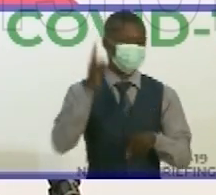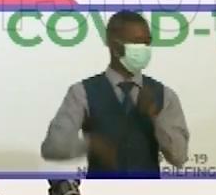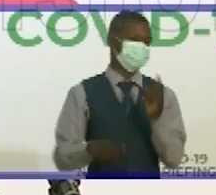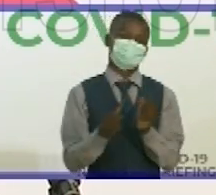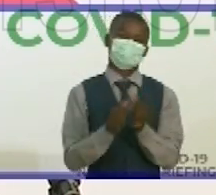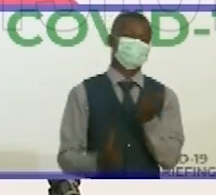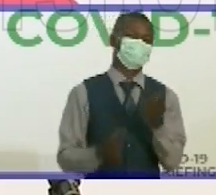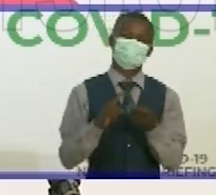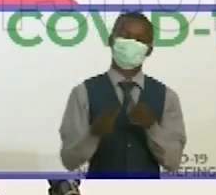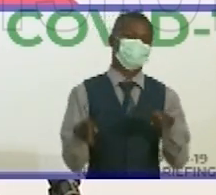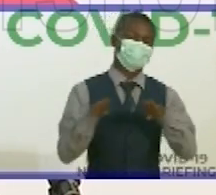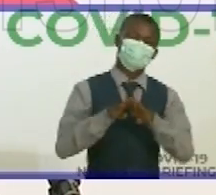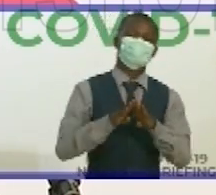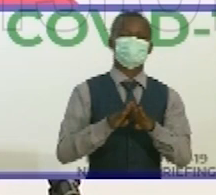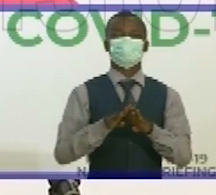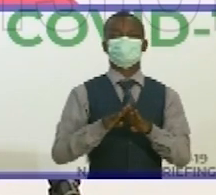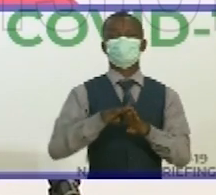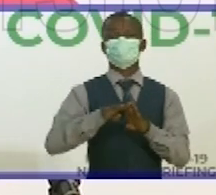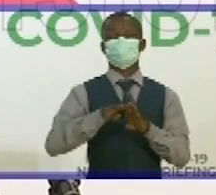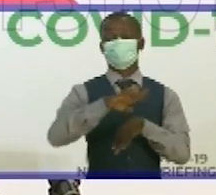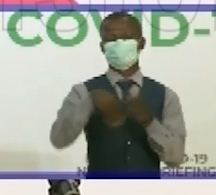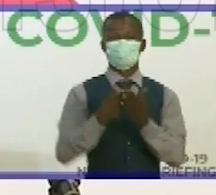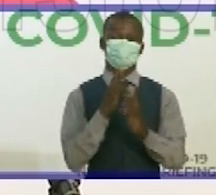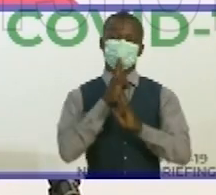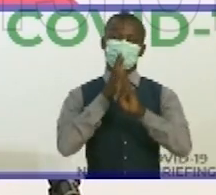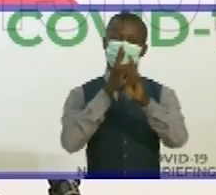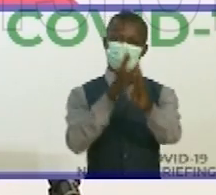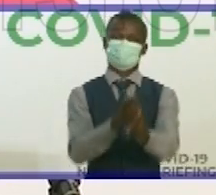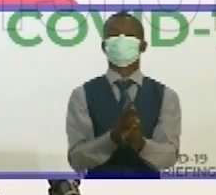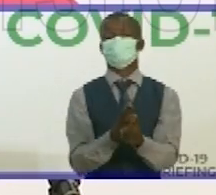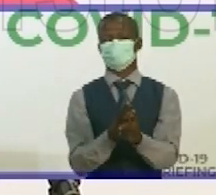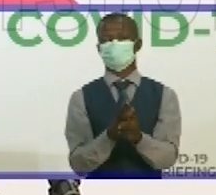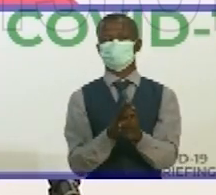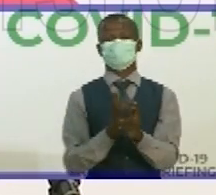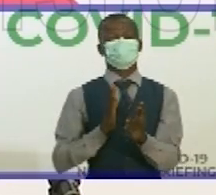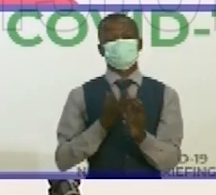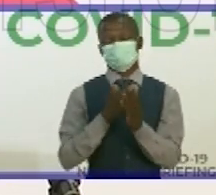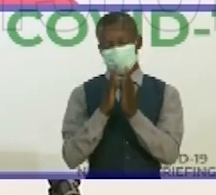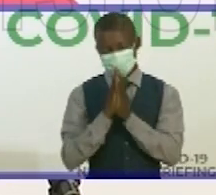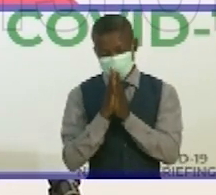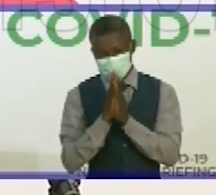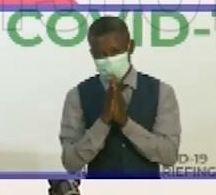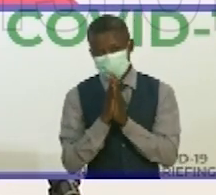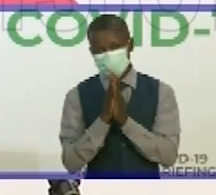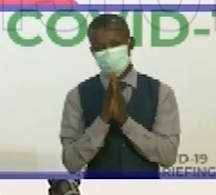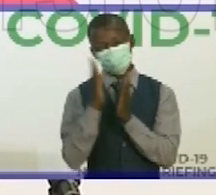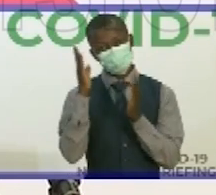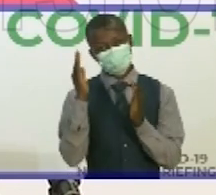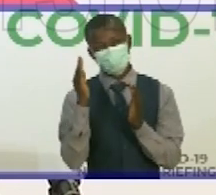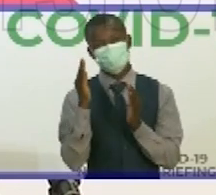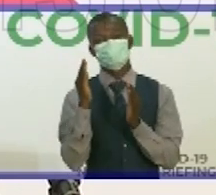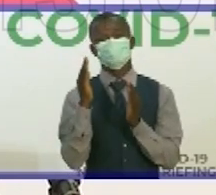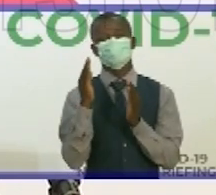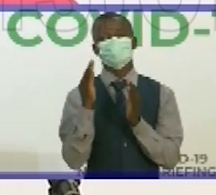shut down its response. Our prayers and best wishes are with